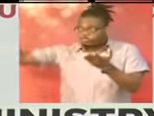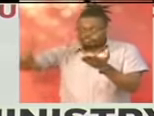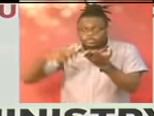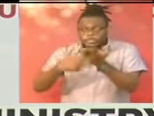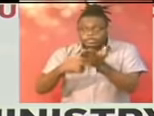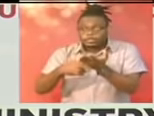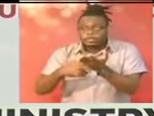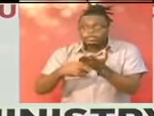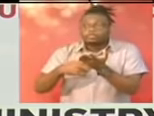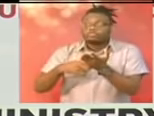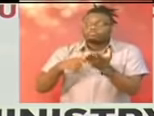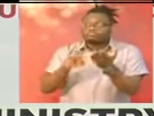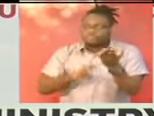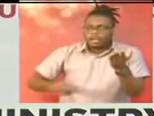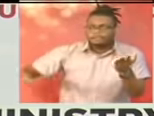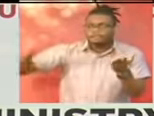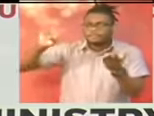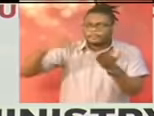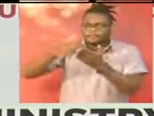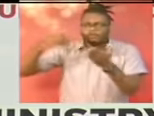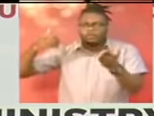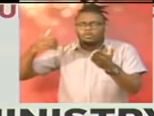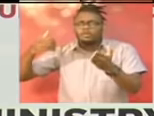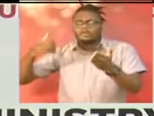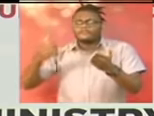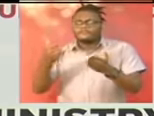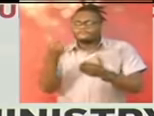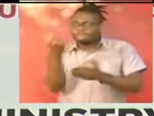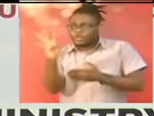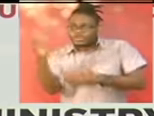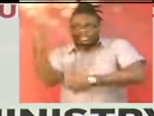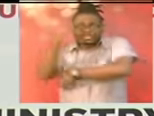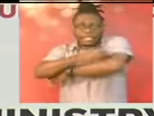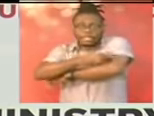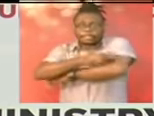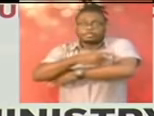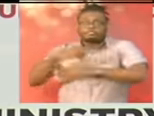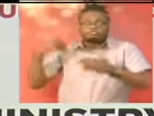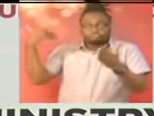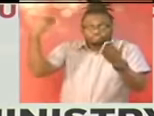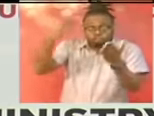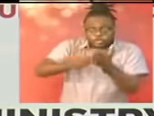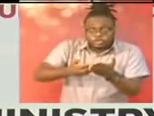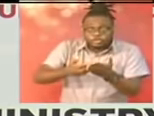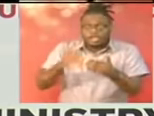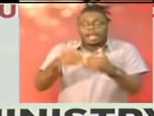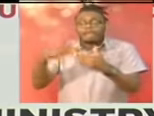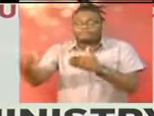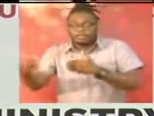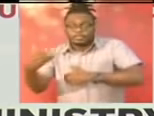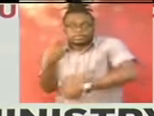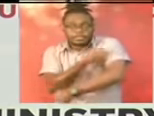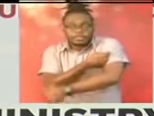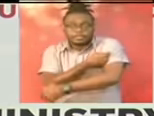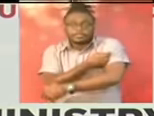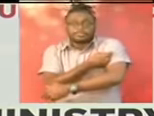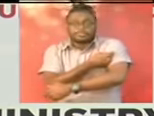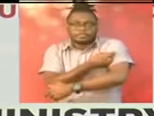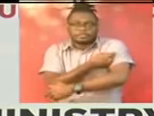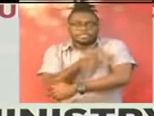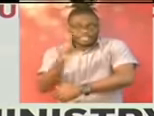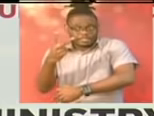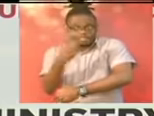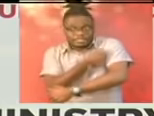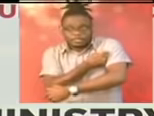treated as not yet fully immunized. So it's a sort of a binary category. You've either gotten your 2 doses of vaccine and you're 14 days beyond and are